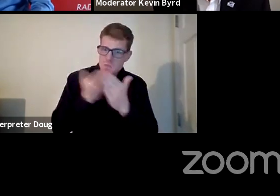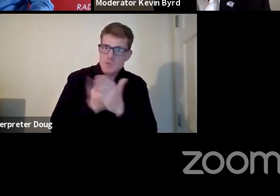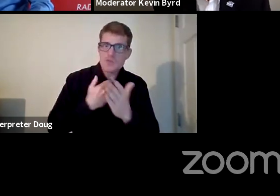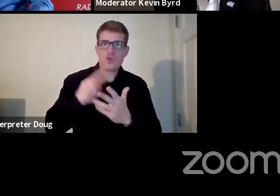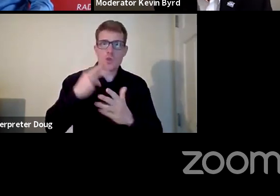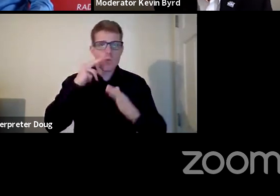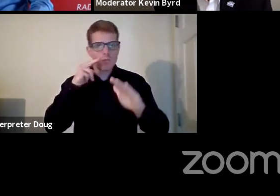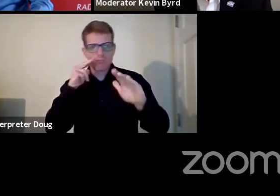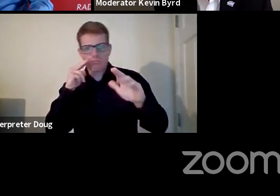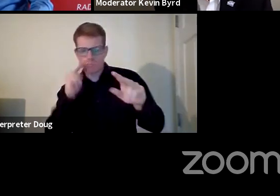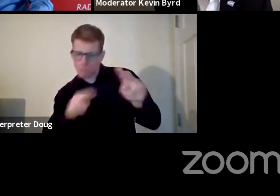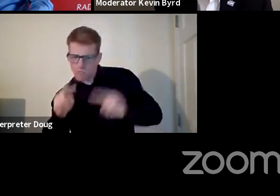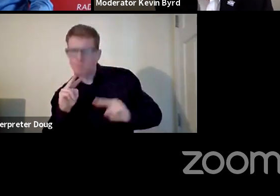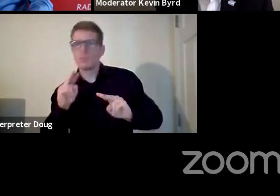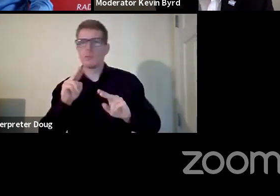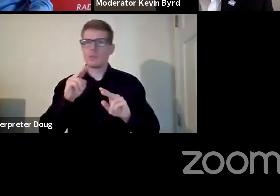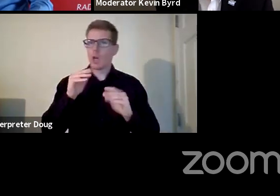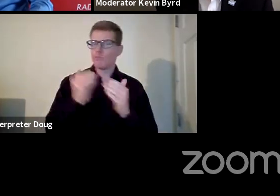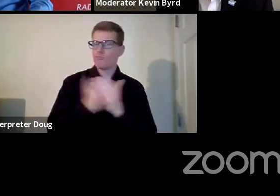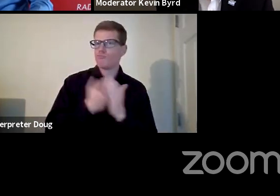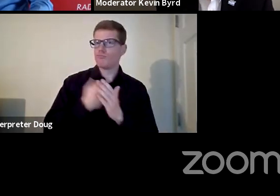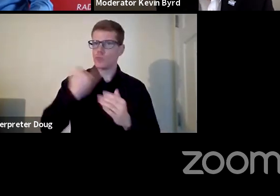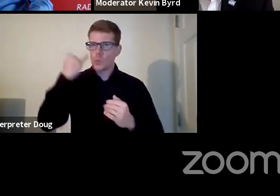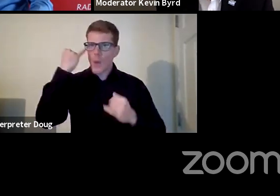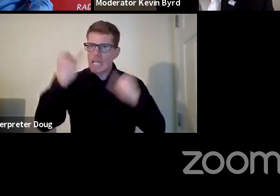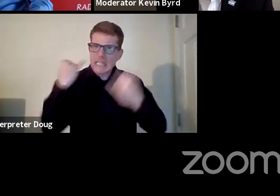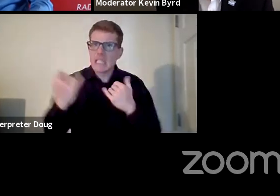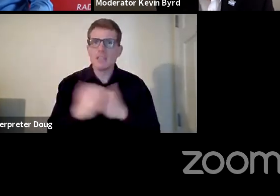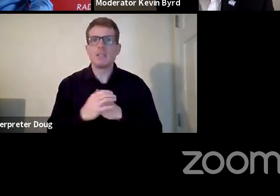need to incorporate. So we've been careful about